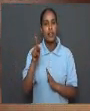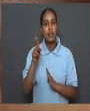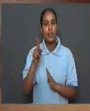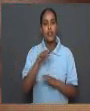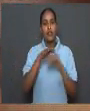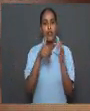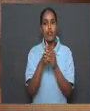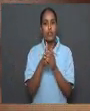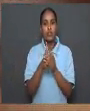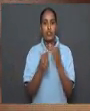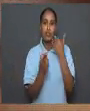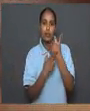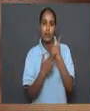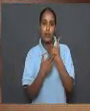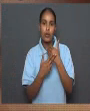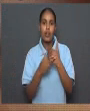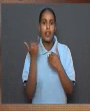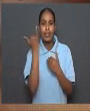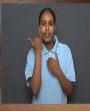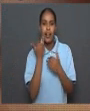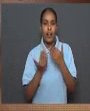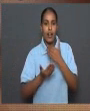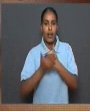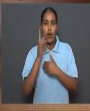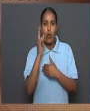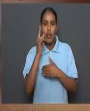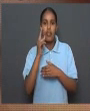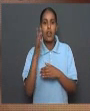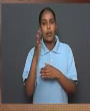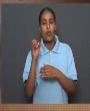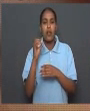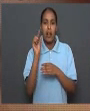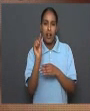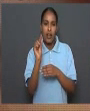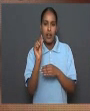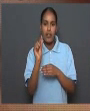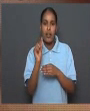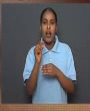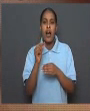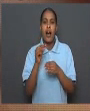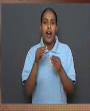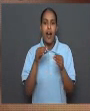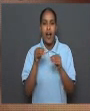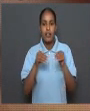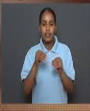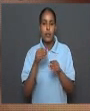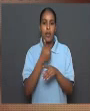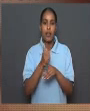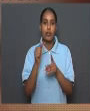Electroplating involves depositing a thin layer of one type of less active